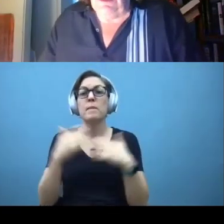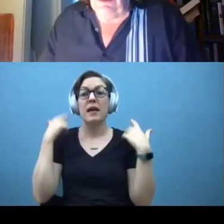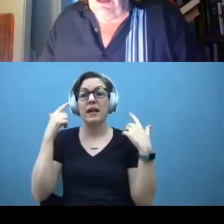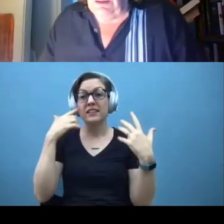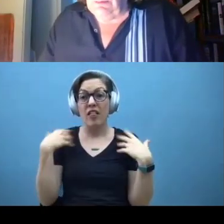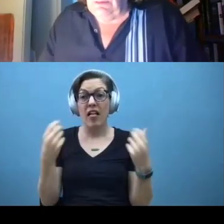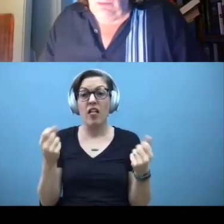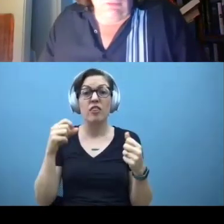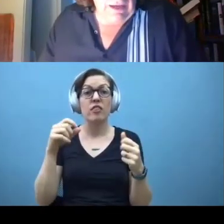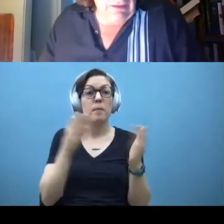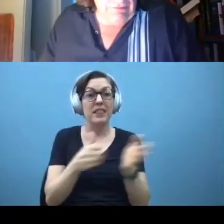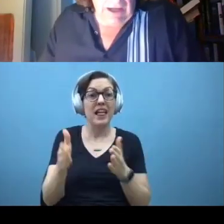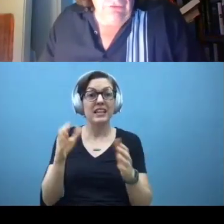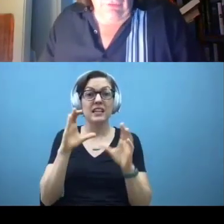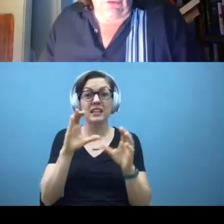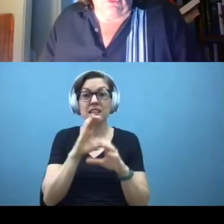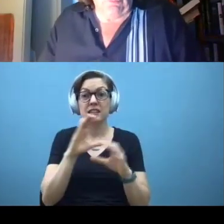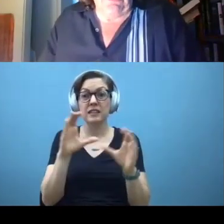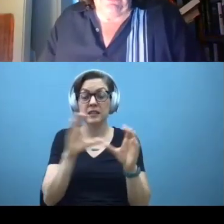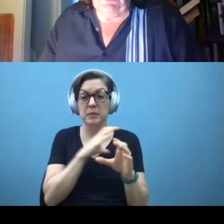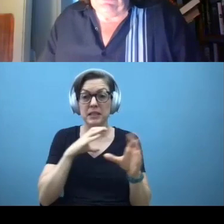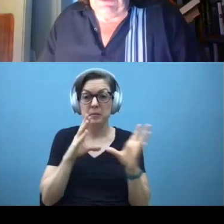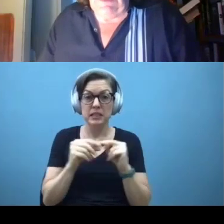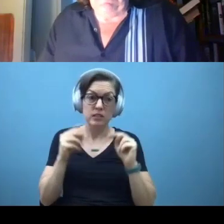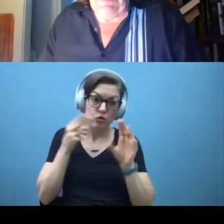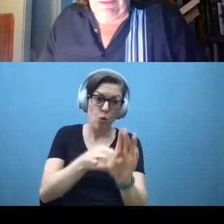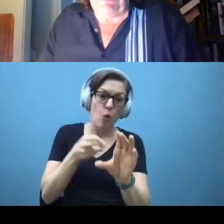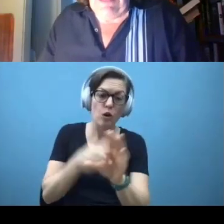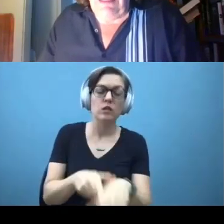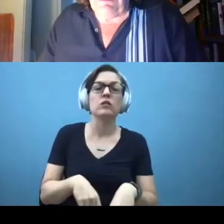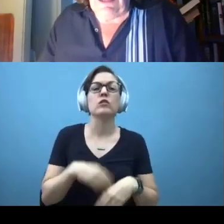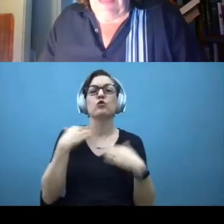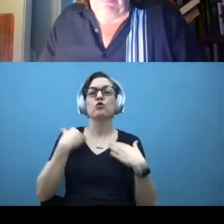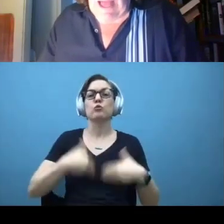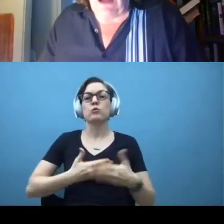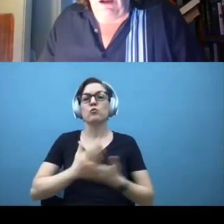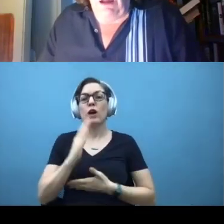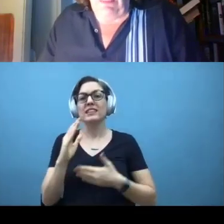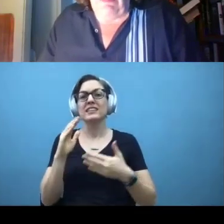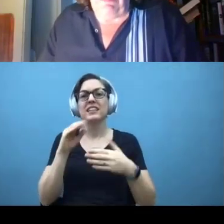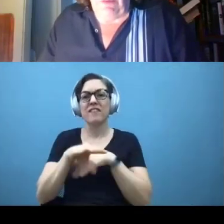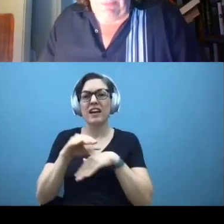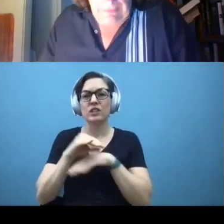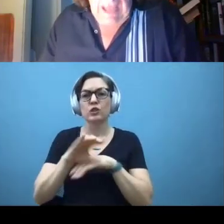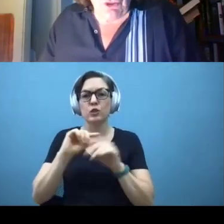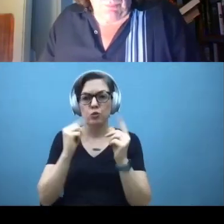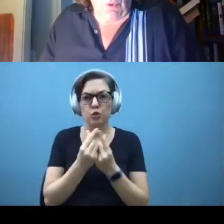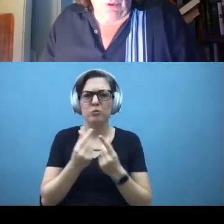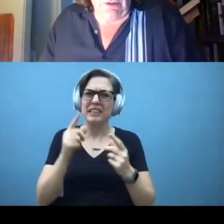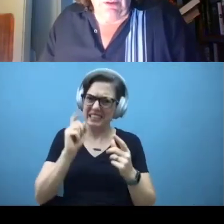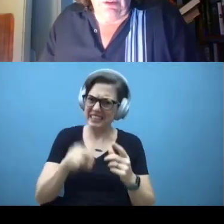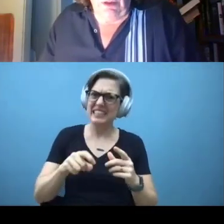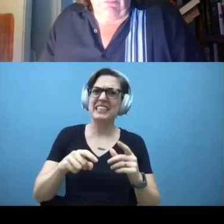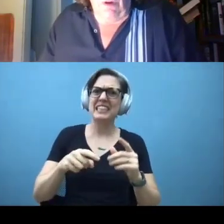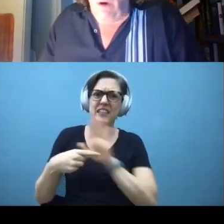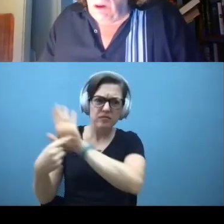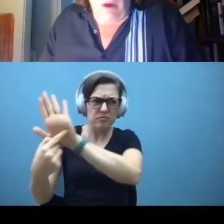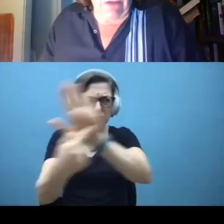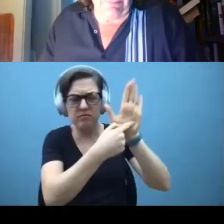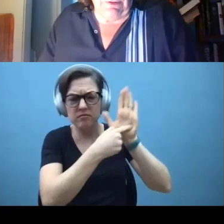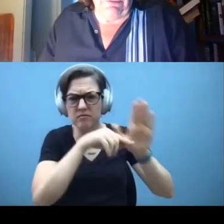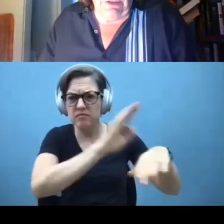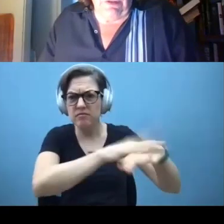meetings, human rights advisory groups. This needs to get back on the dashboard of